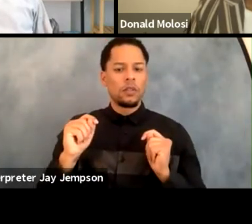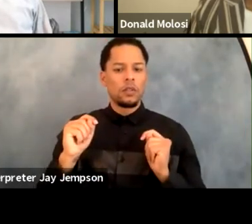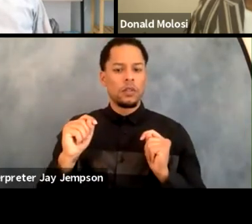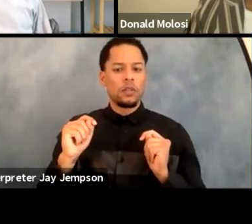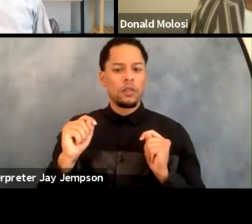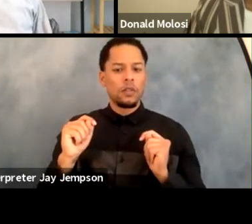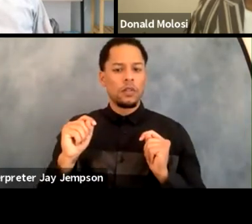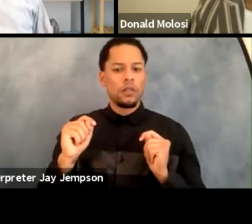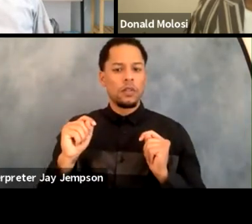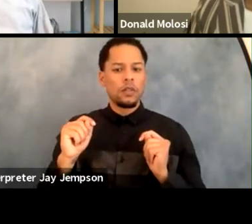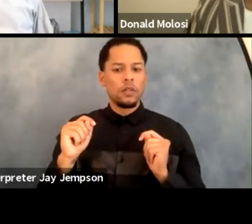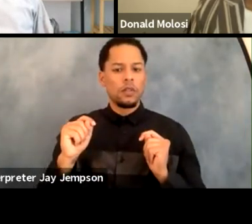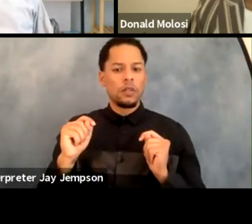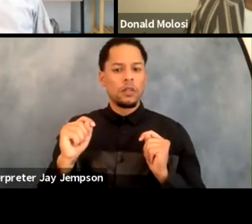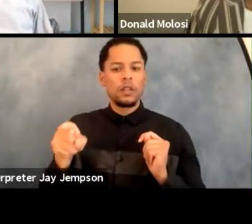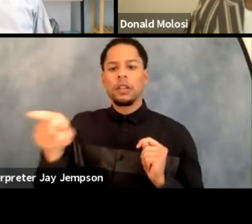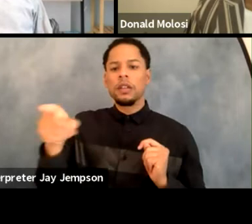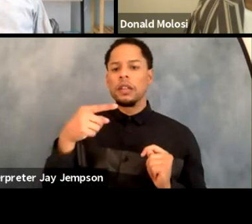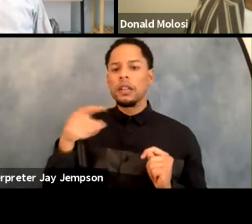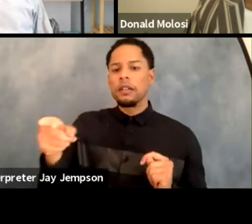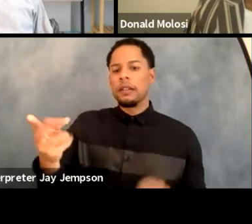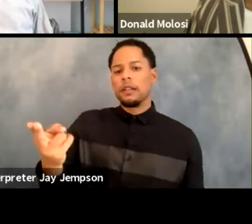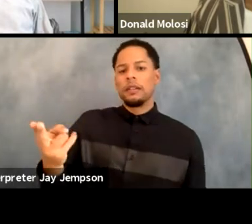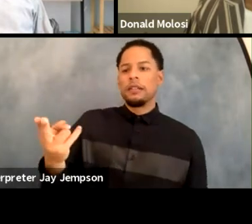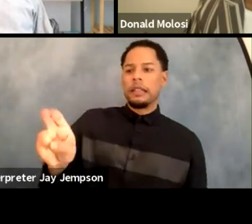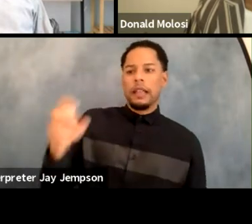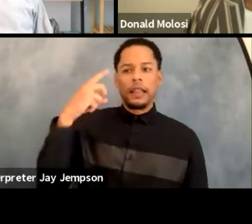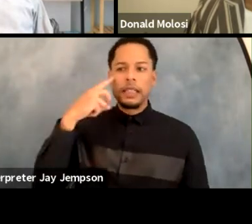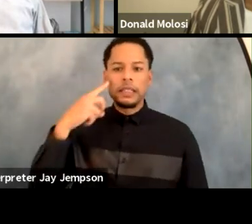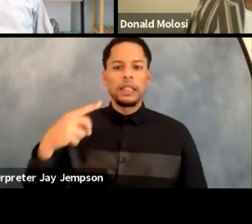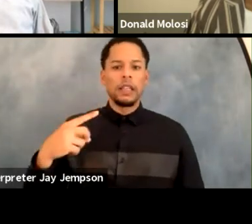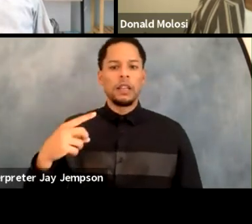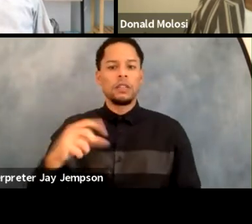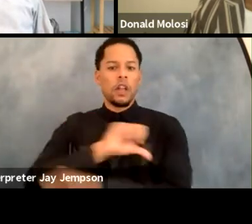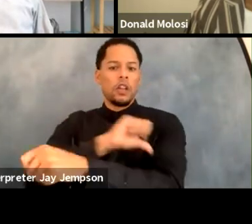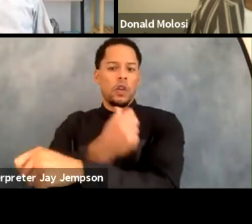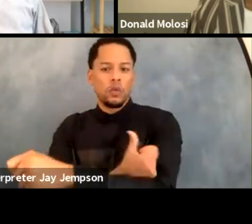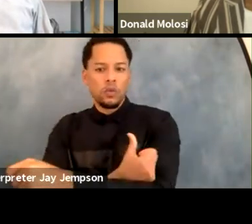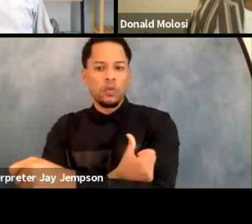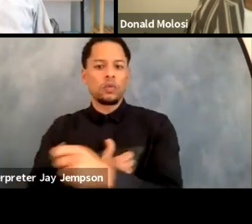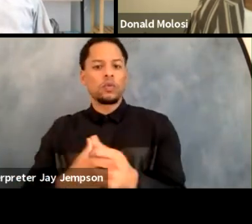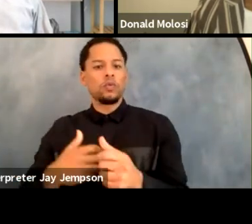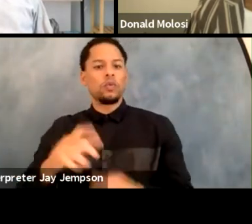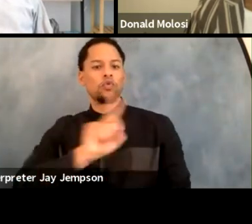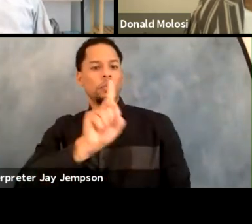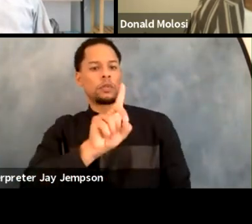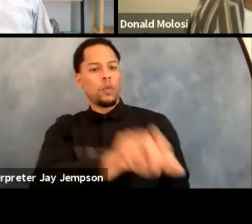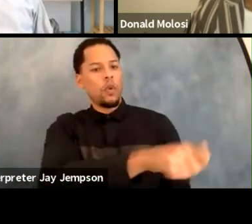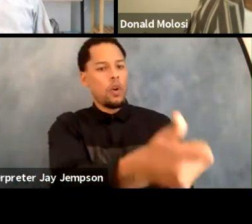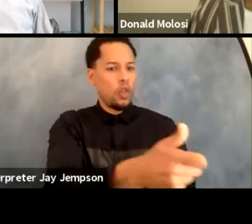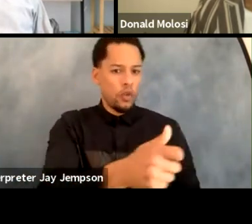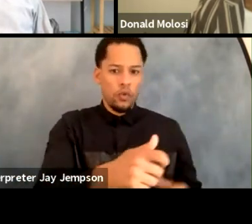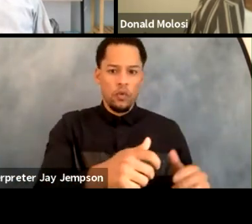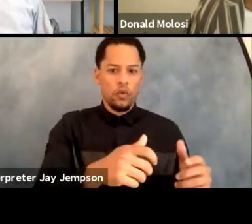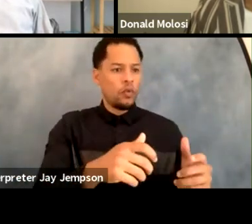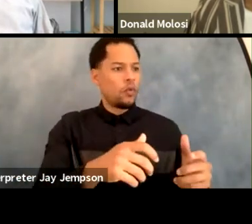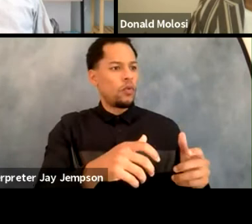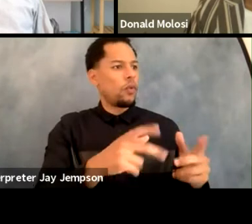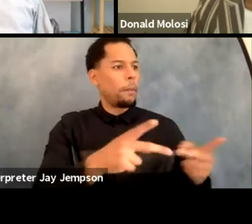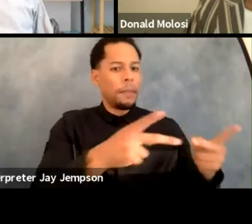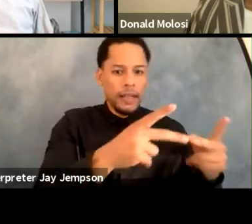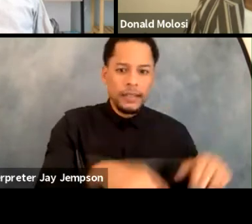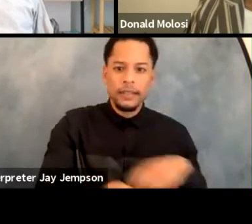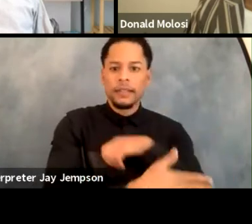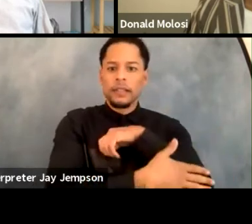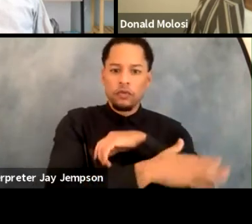he has all the authority to dramaturge an African play. It's not even possible. In fact, even in African play, let me not even use